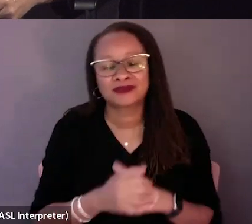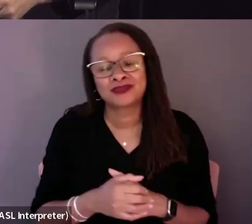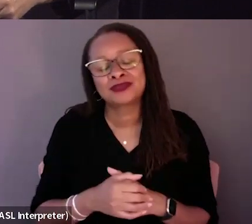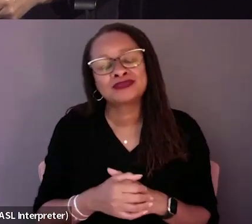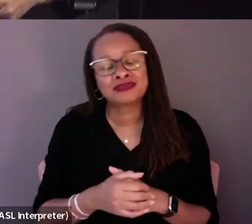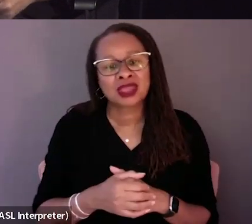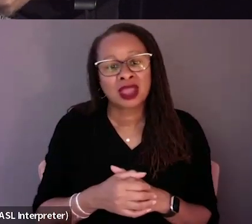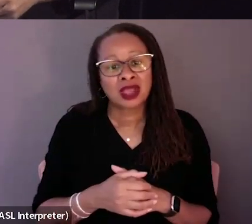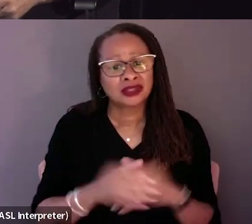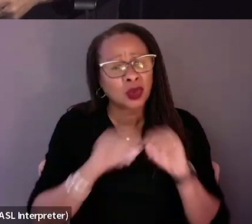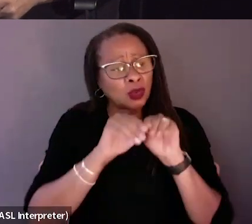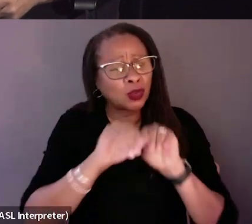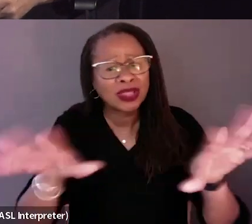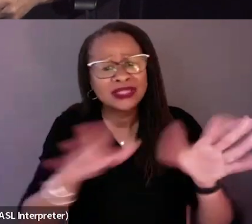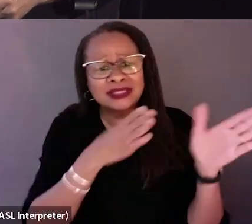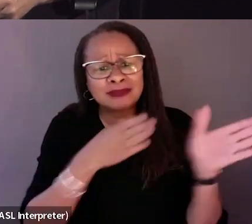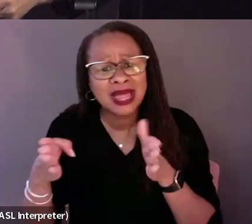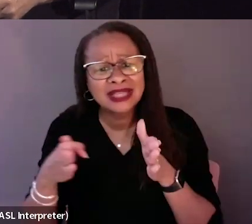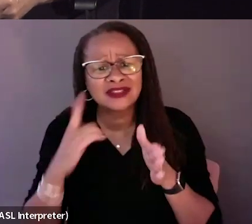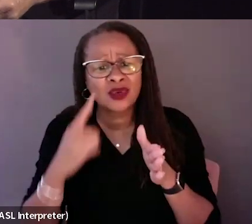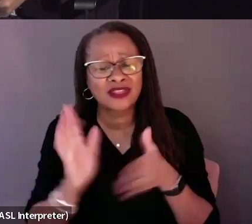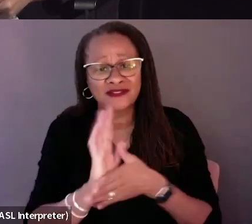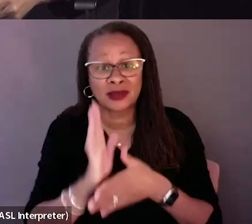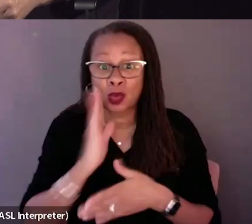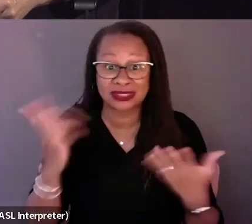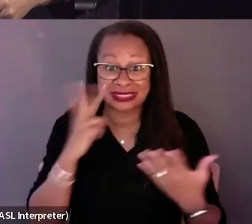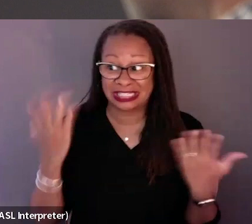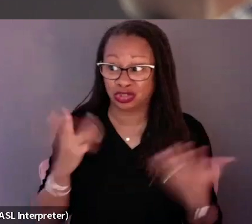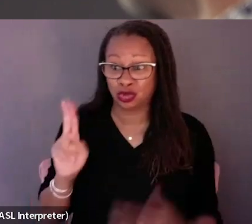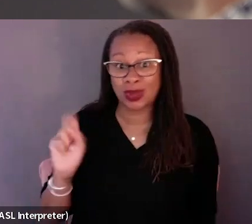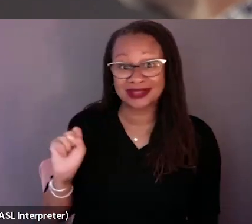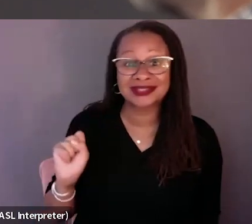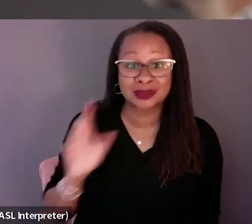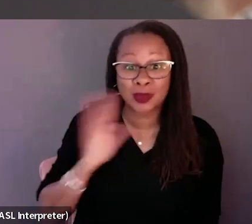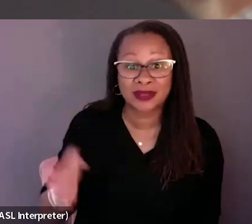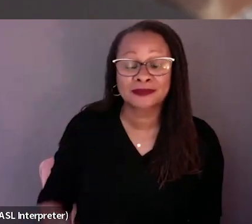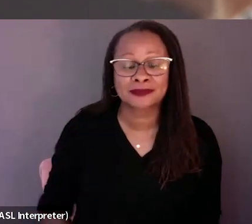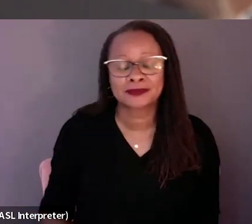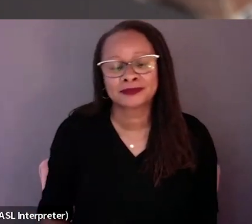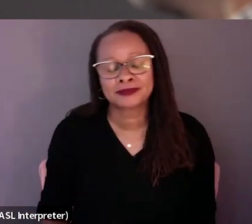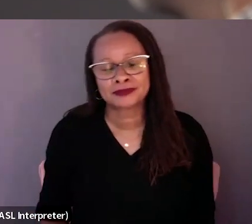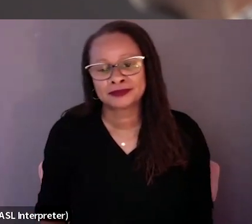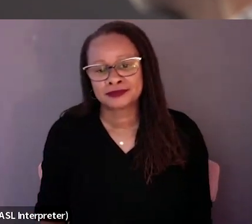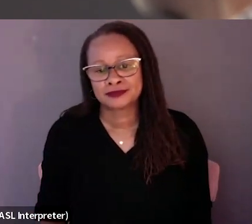the release plans for the film? It's going to be seen in U.S. theaters, right? Yes. So